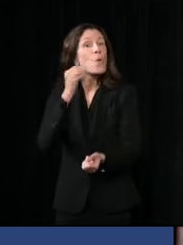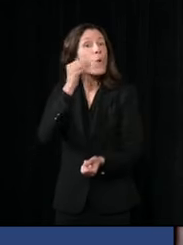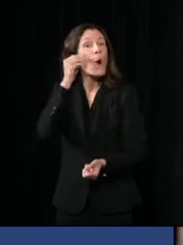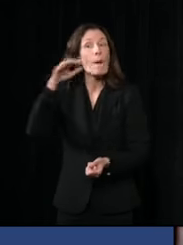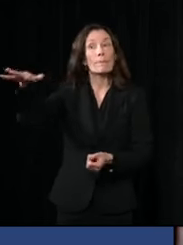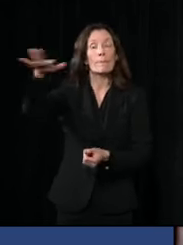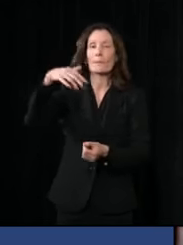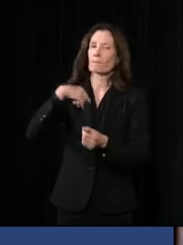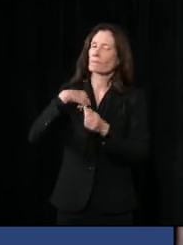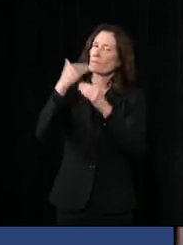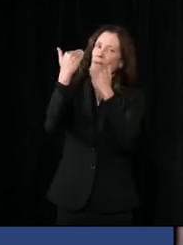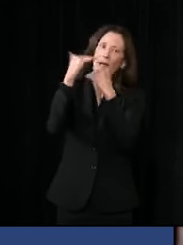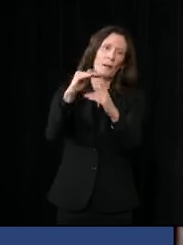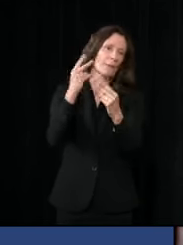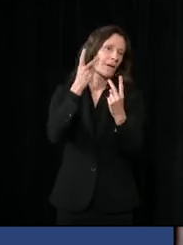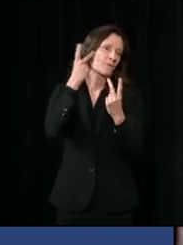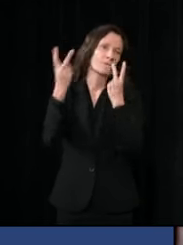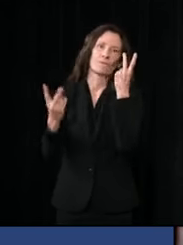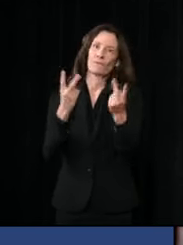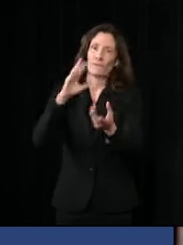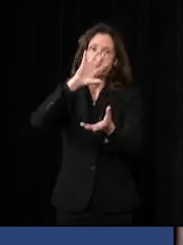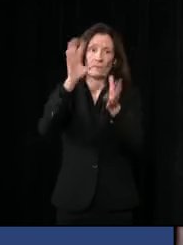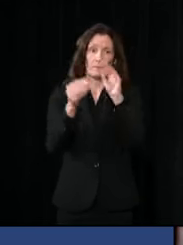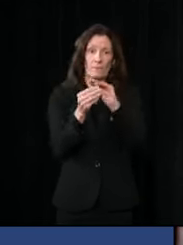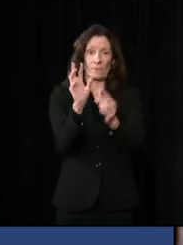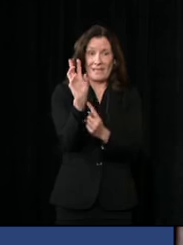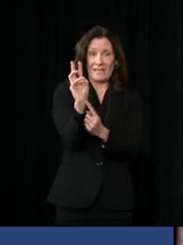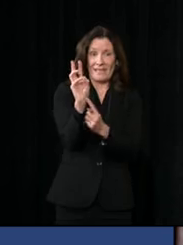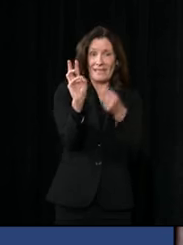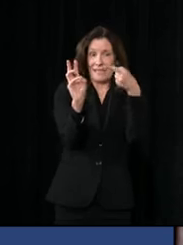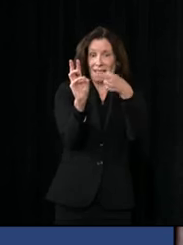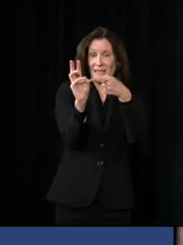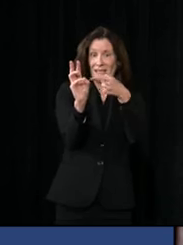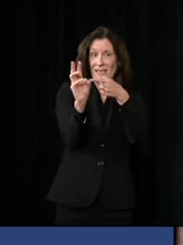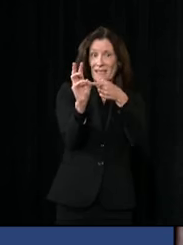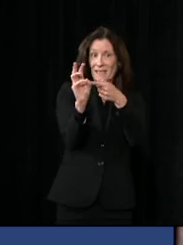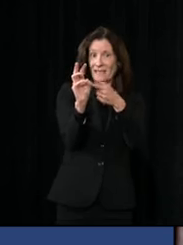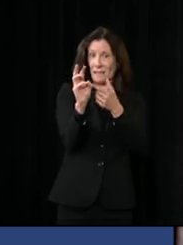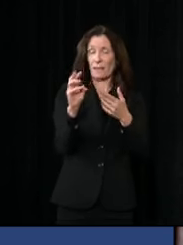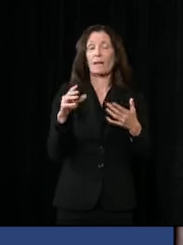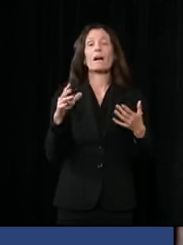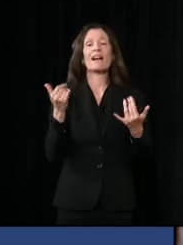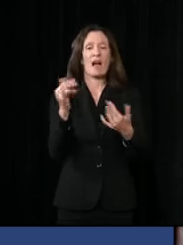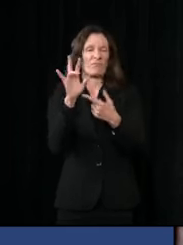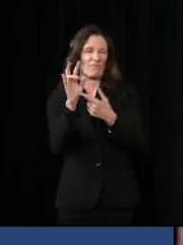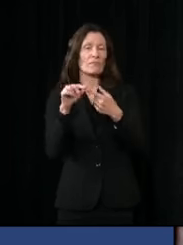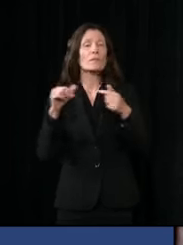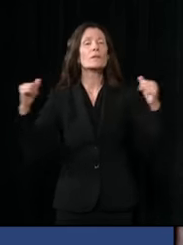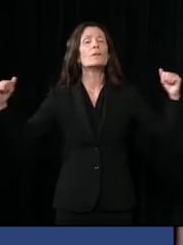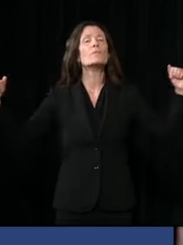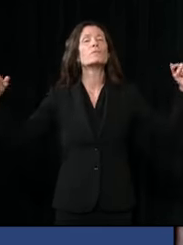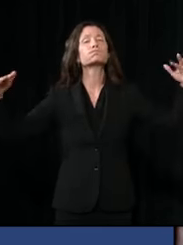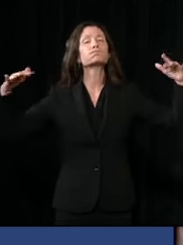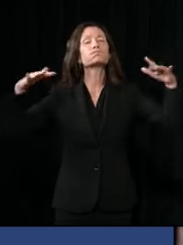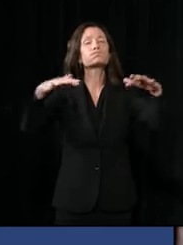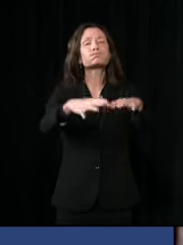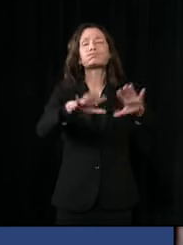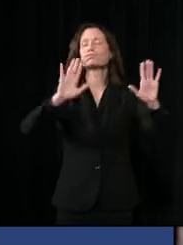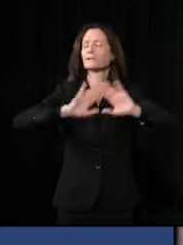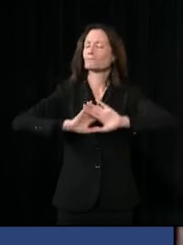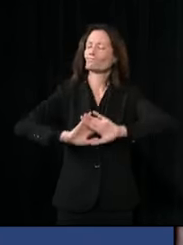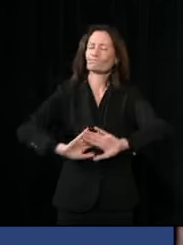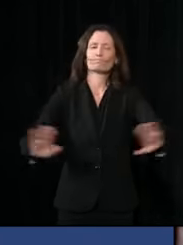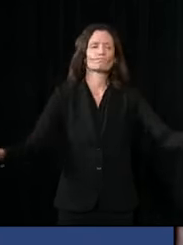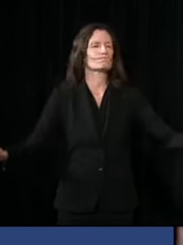sixth, limitations on large gatherings unrelated to occupations should remain in place for the duration of the